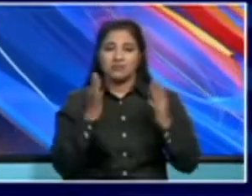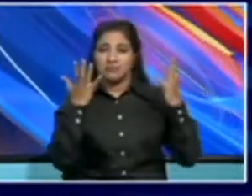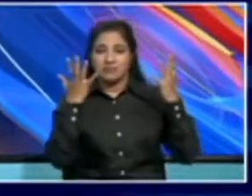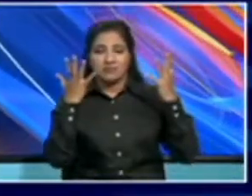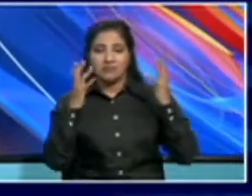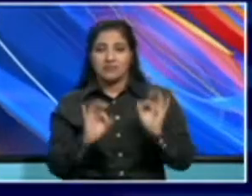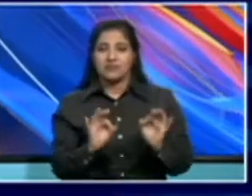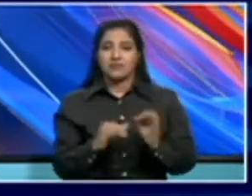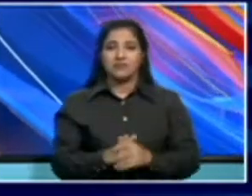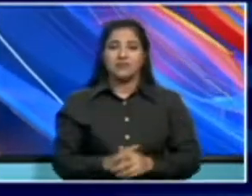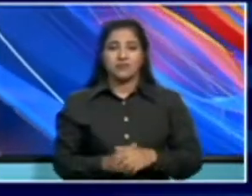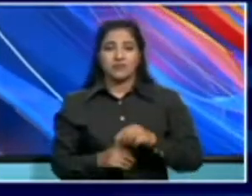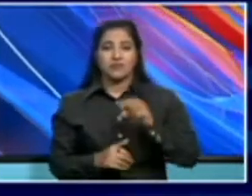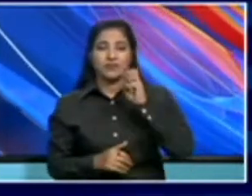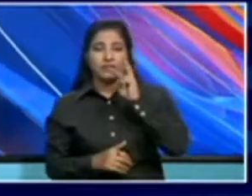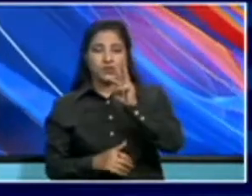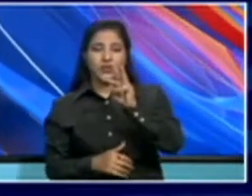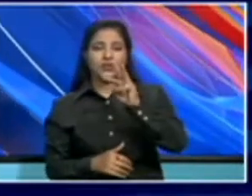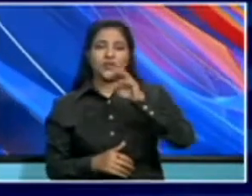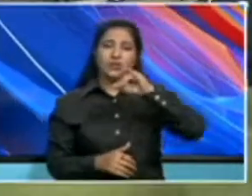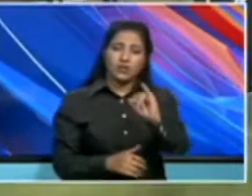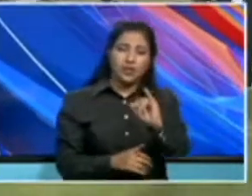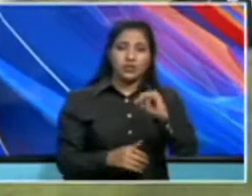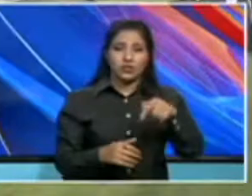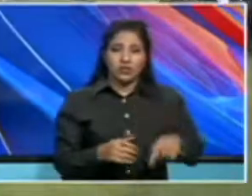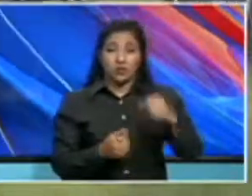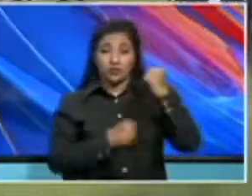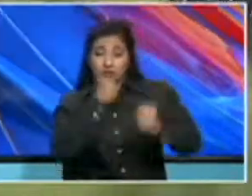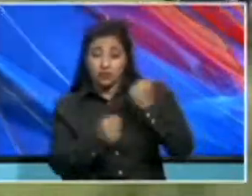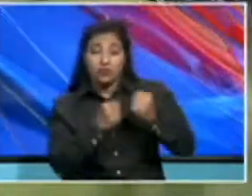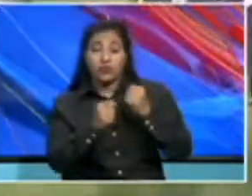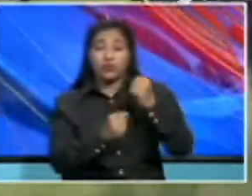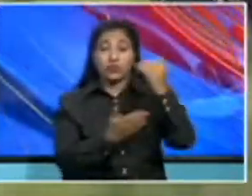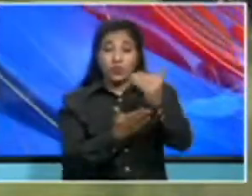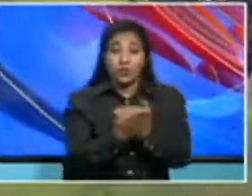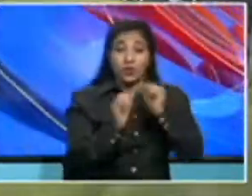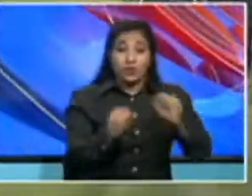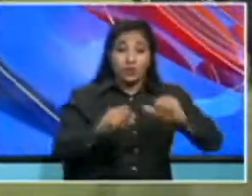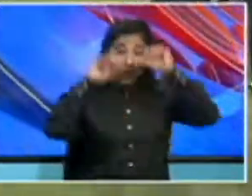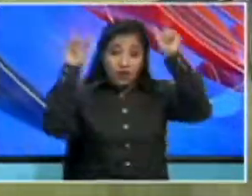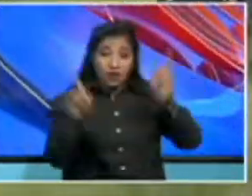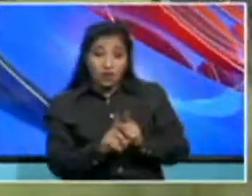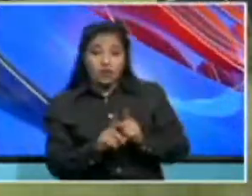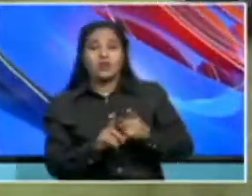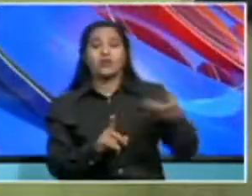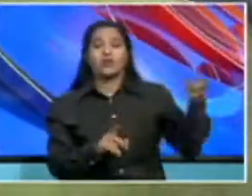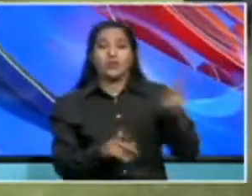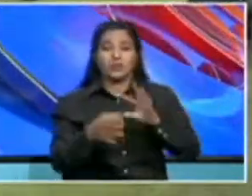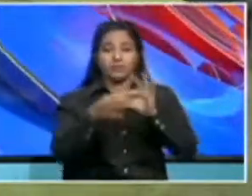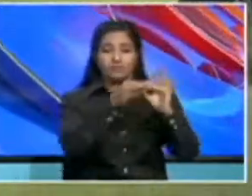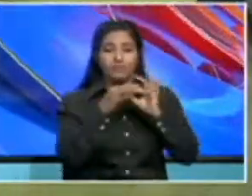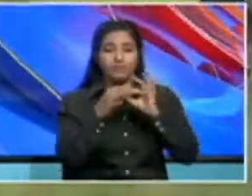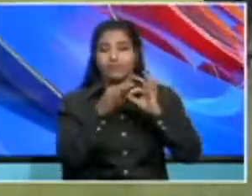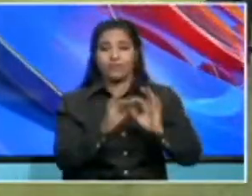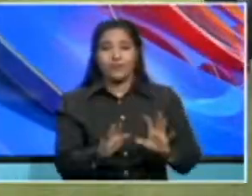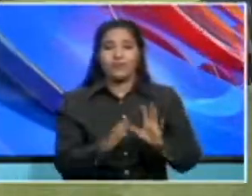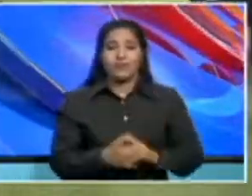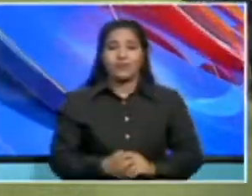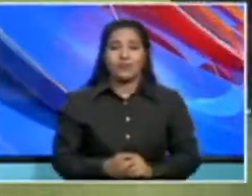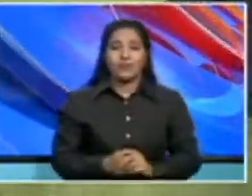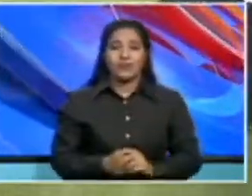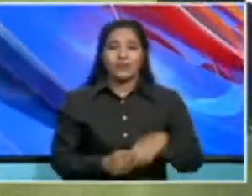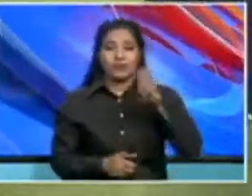be total 36 teams, including services, the sports team of the Indian Armed Forces, which will be competing